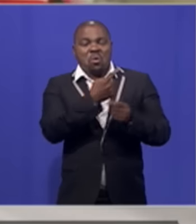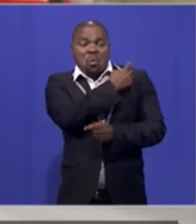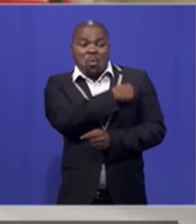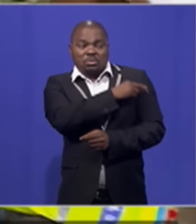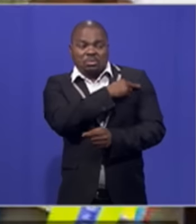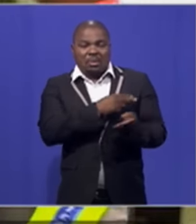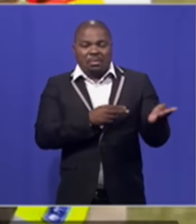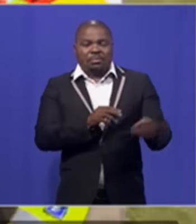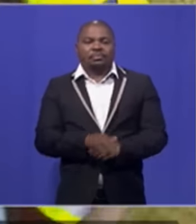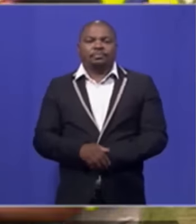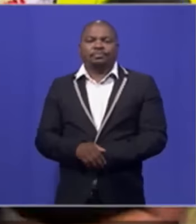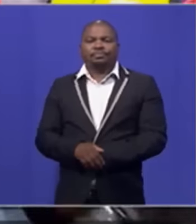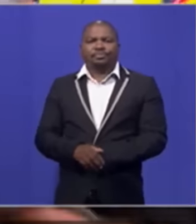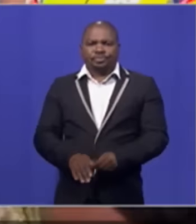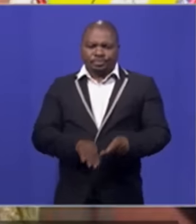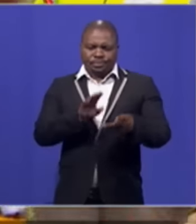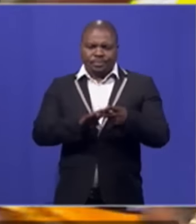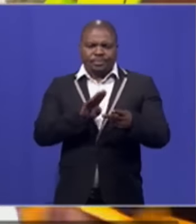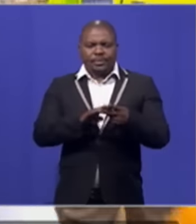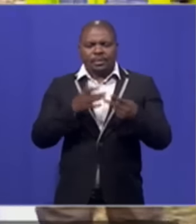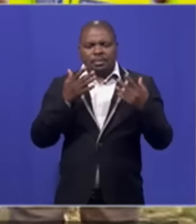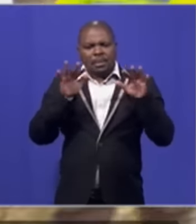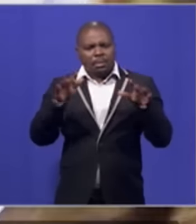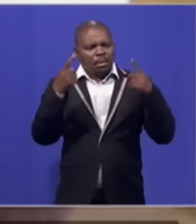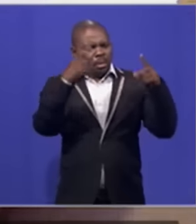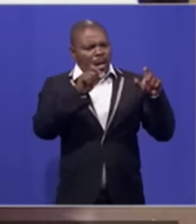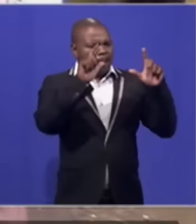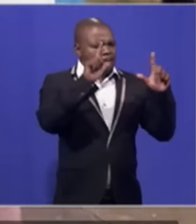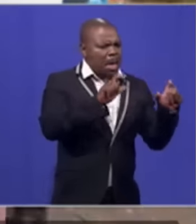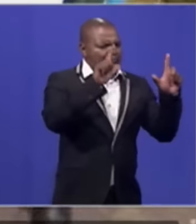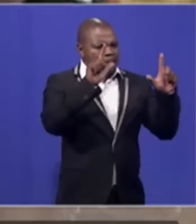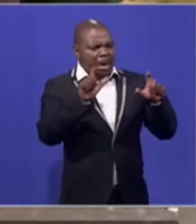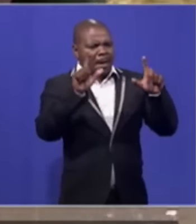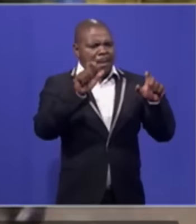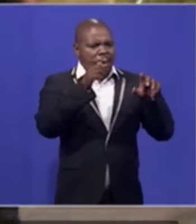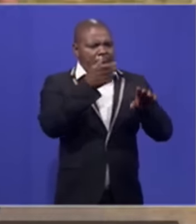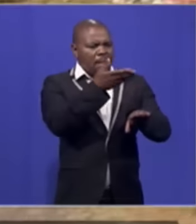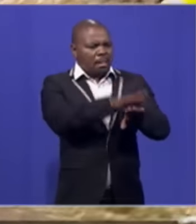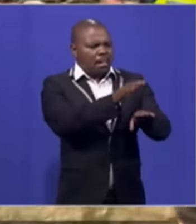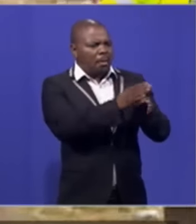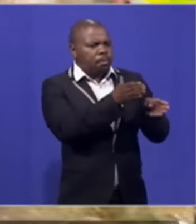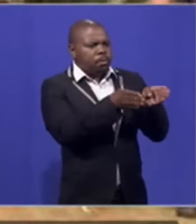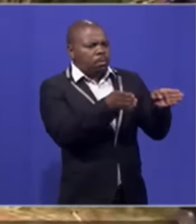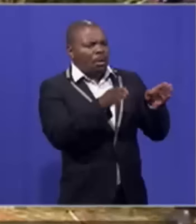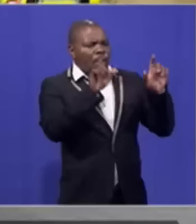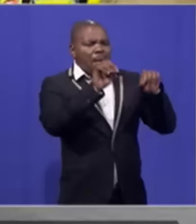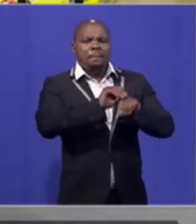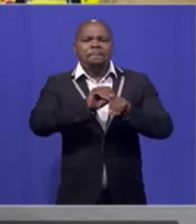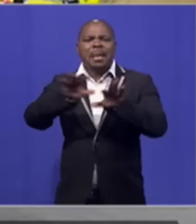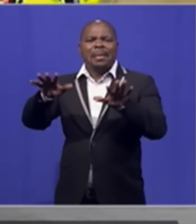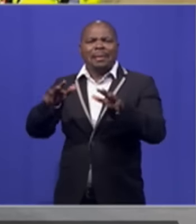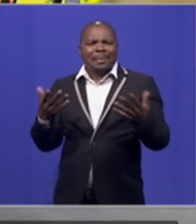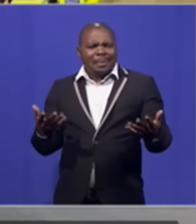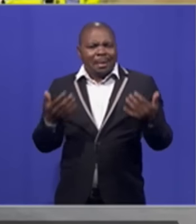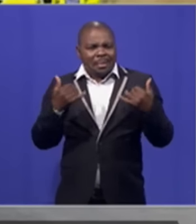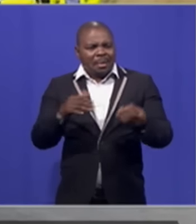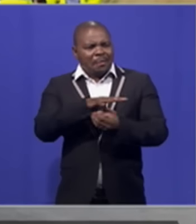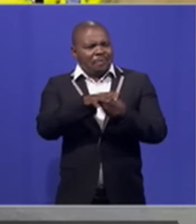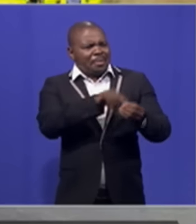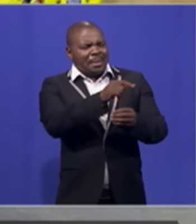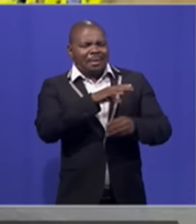Jwale ha re sheba taba e nngwe hape ke ya dinepe le dikgatiso tsa video tse bontshang ditopo tsa mahlatsipa ana taba e amme ba maloko